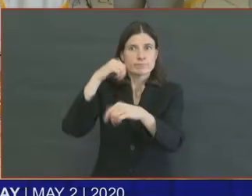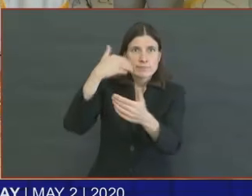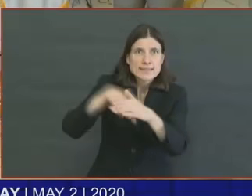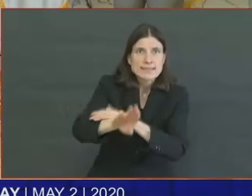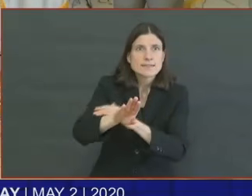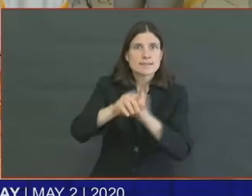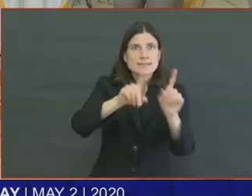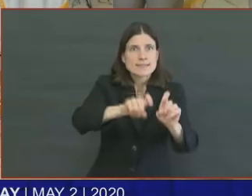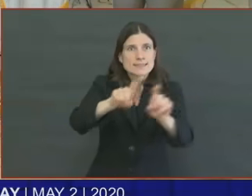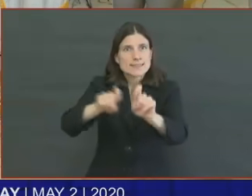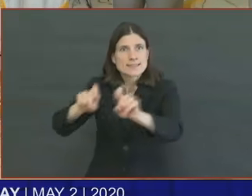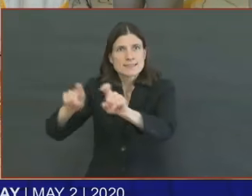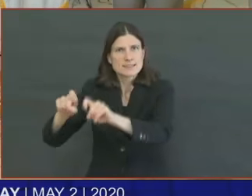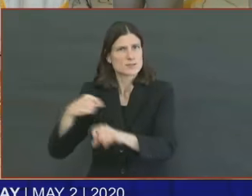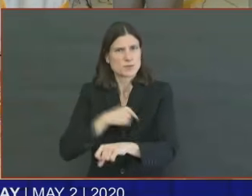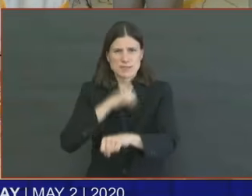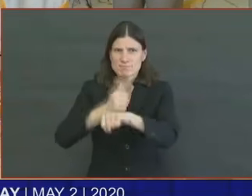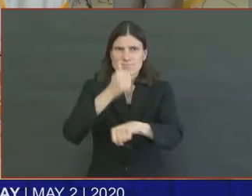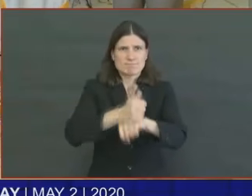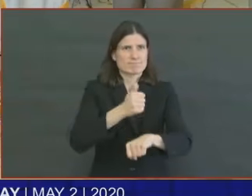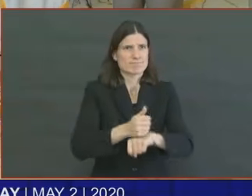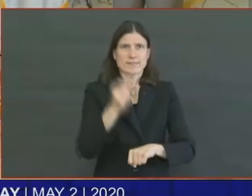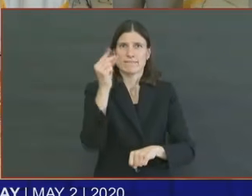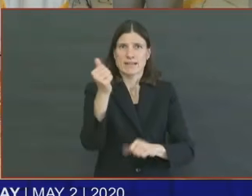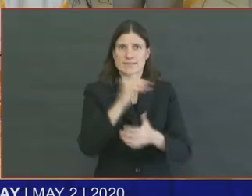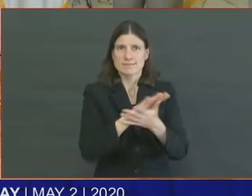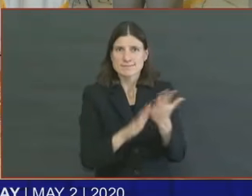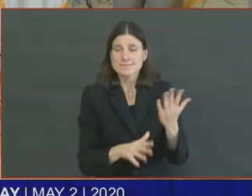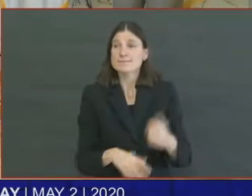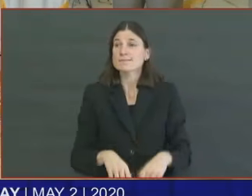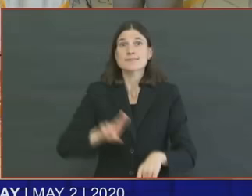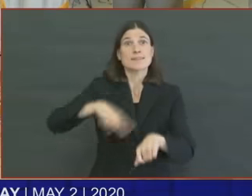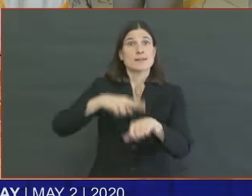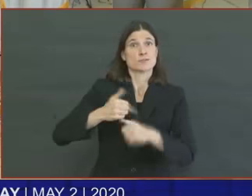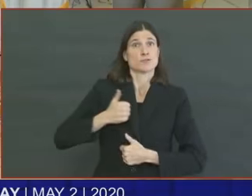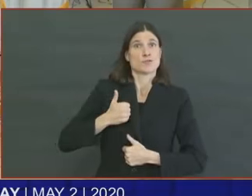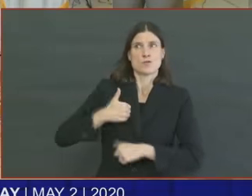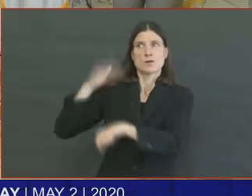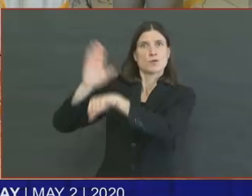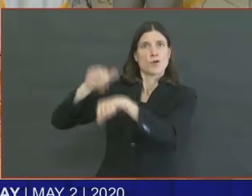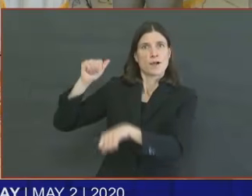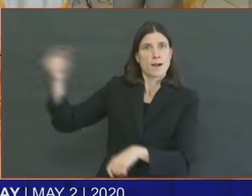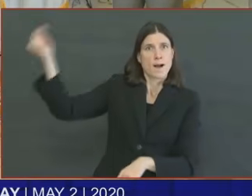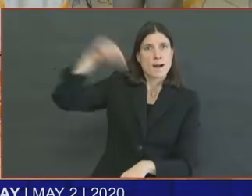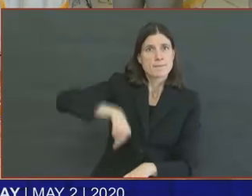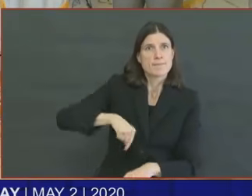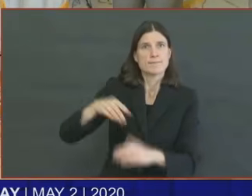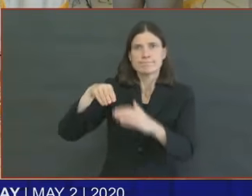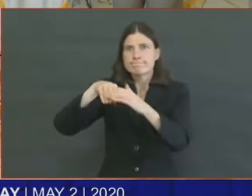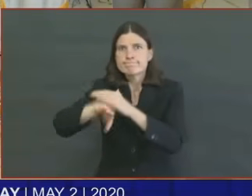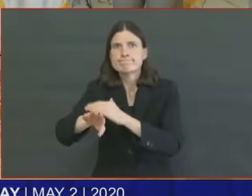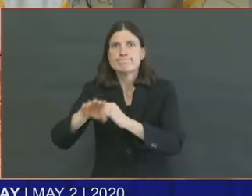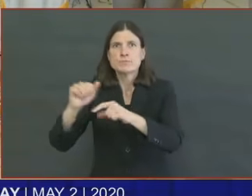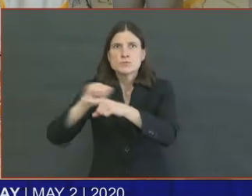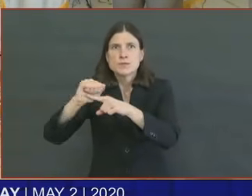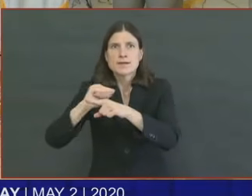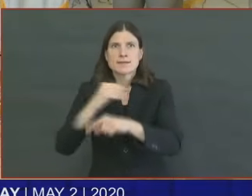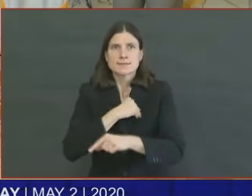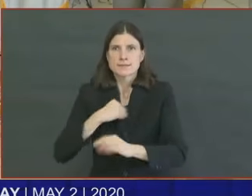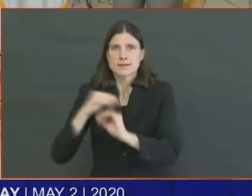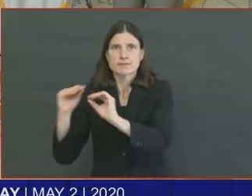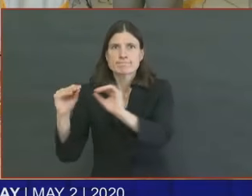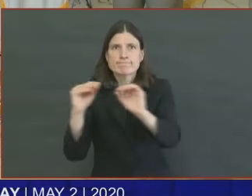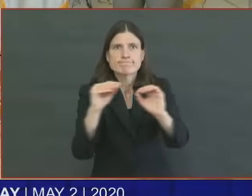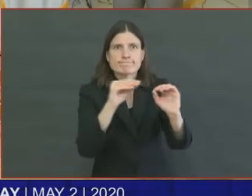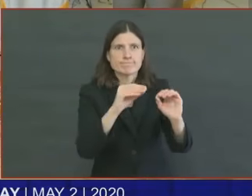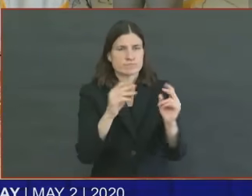homes that need extra help. We're setting up specific COVID positive nursing homes. We're providing extra PPE for